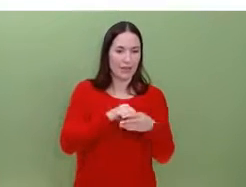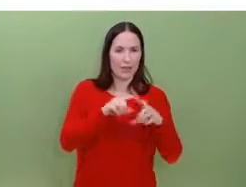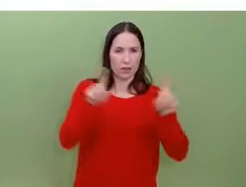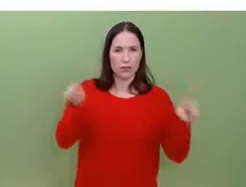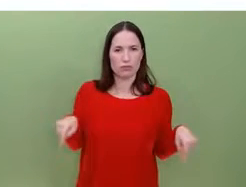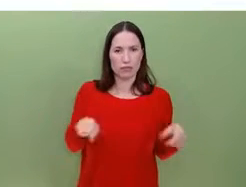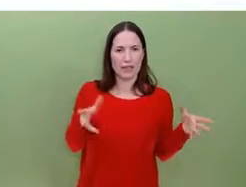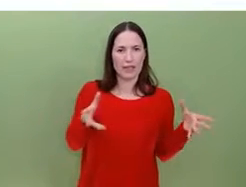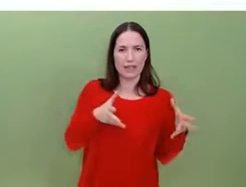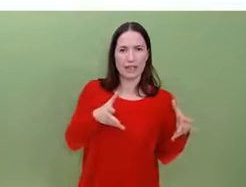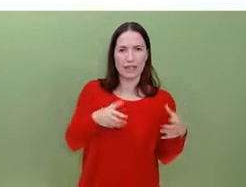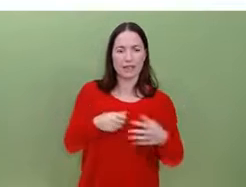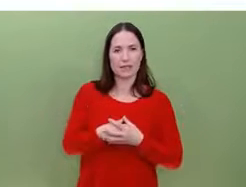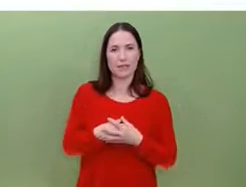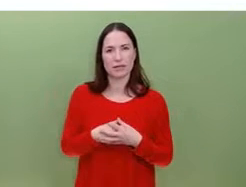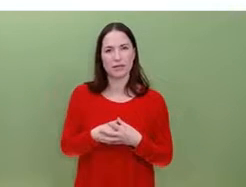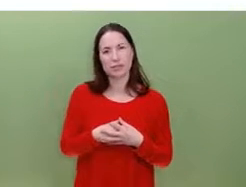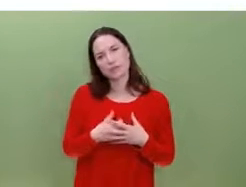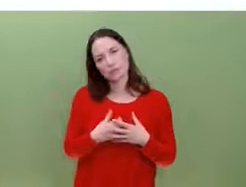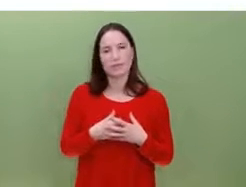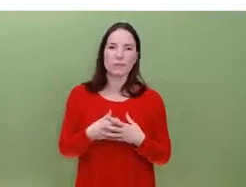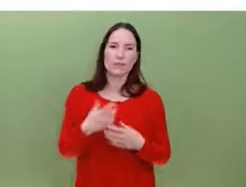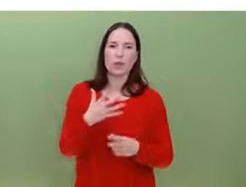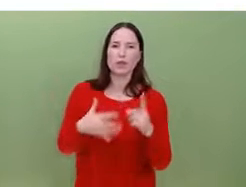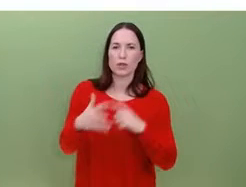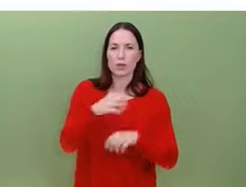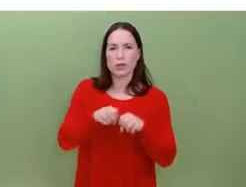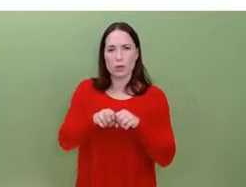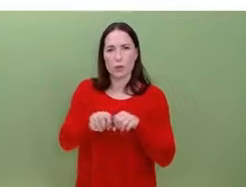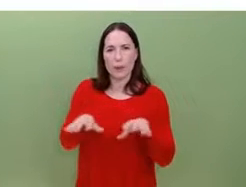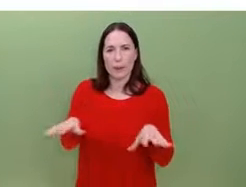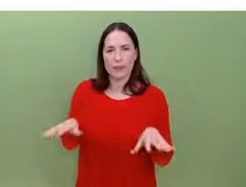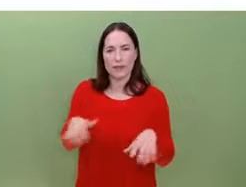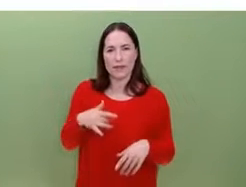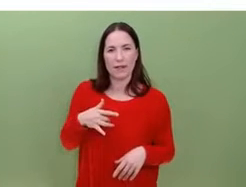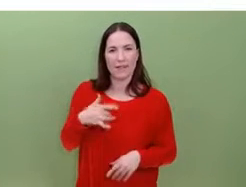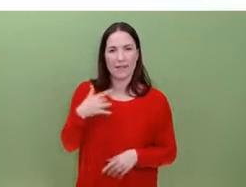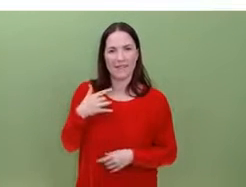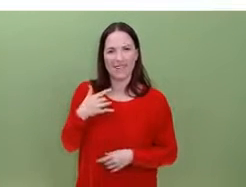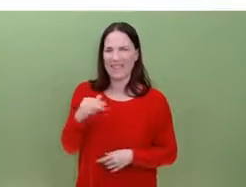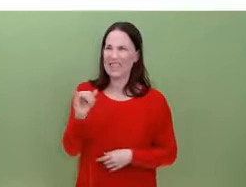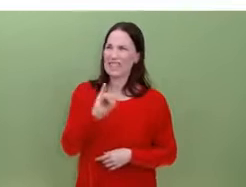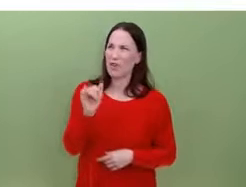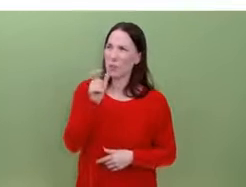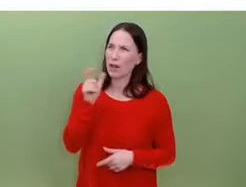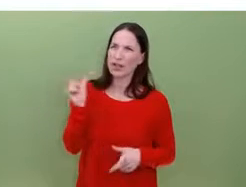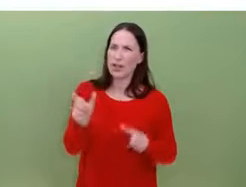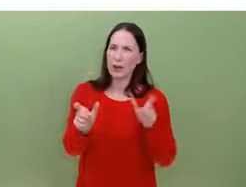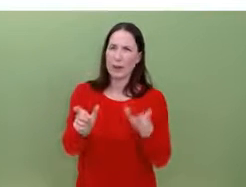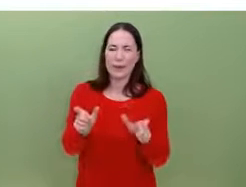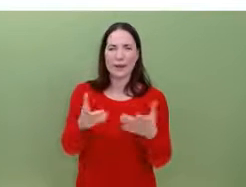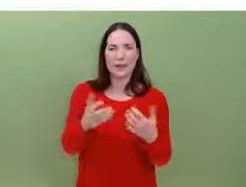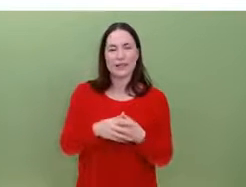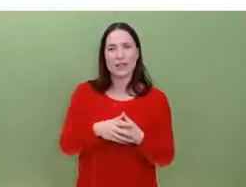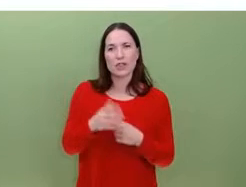So I think social media is a terrible term. I don't think there's any doubt that social